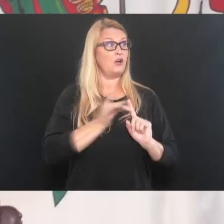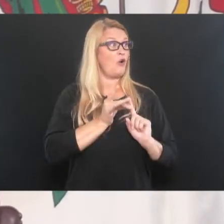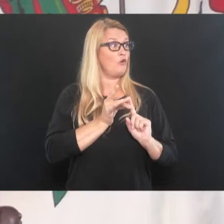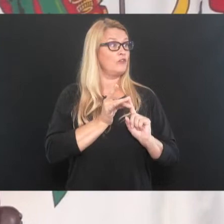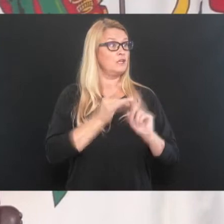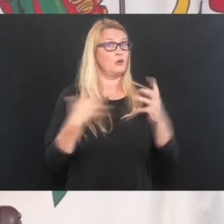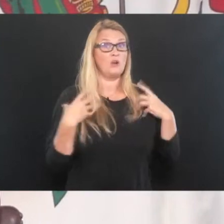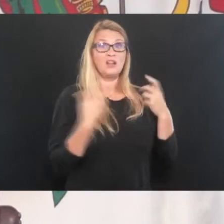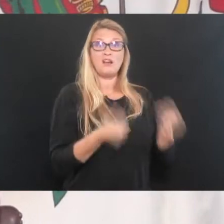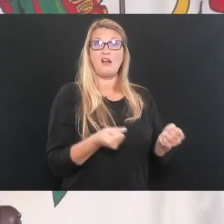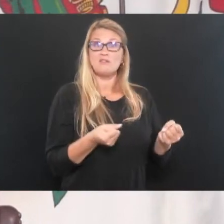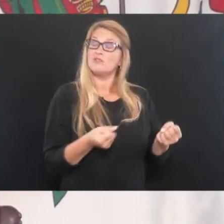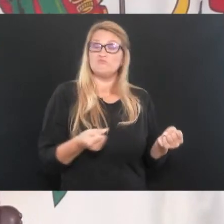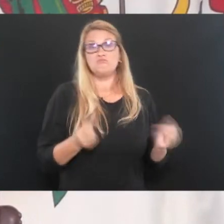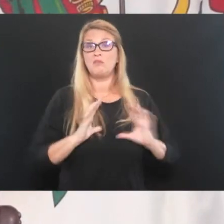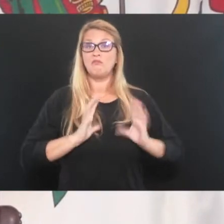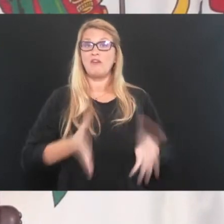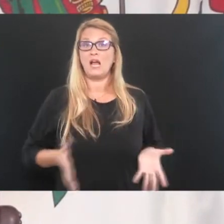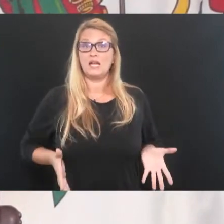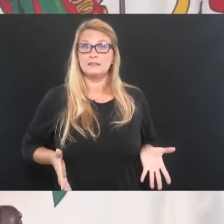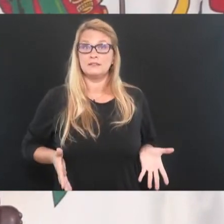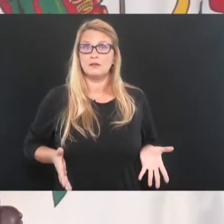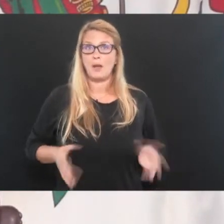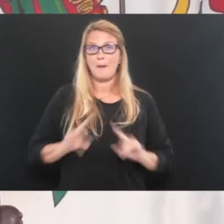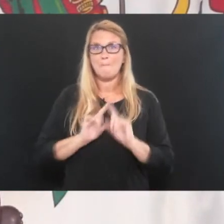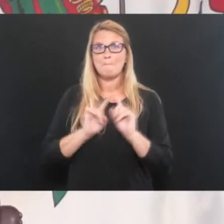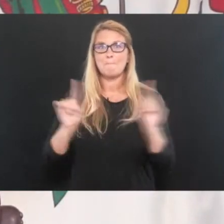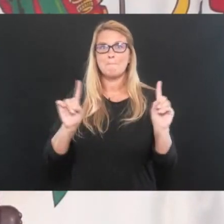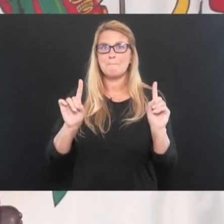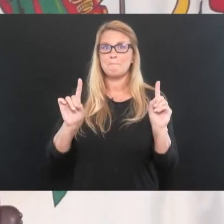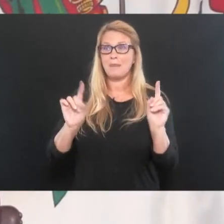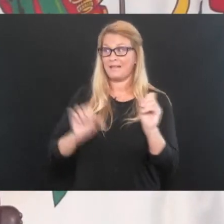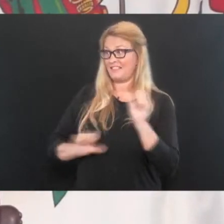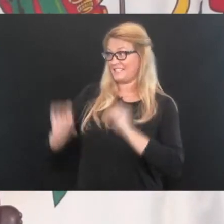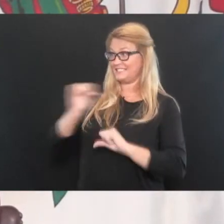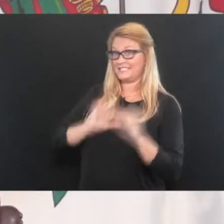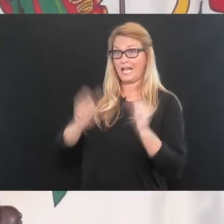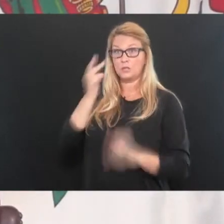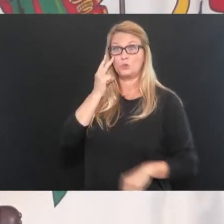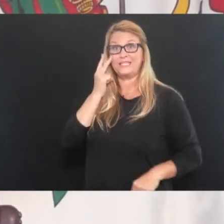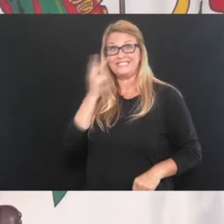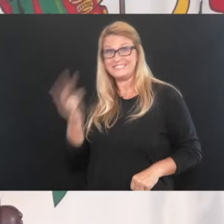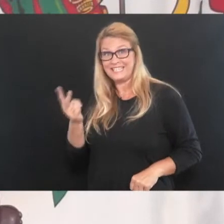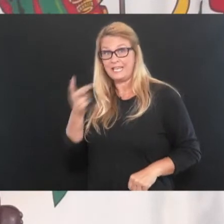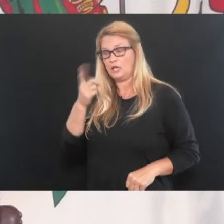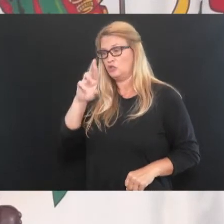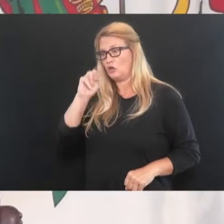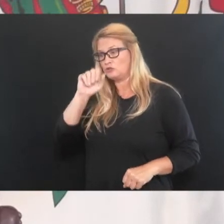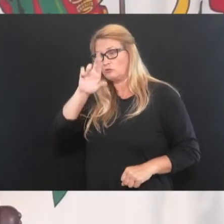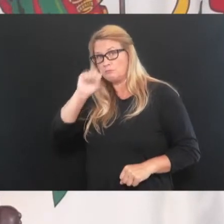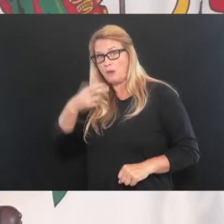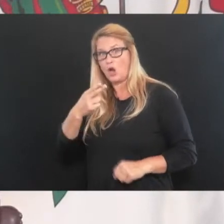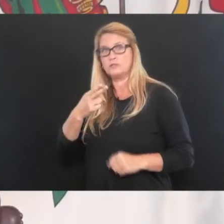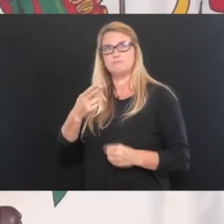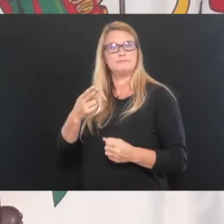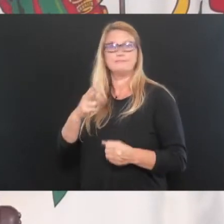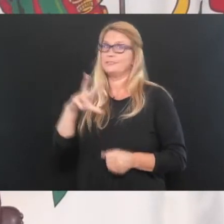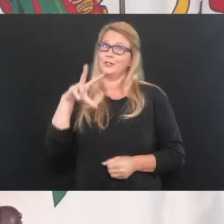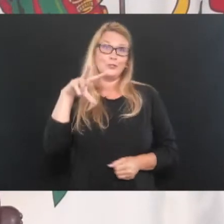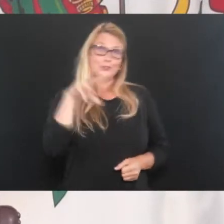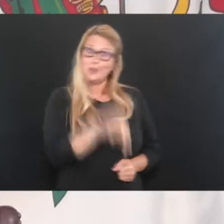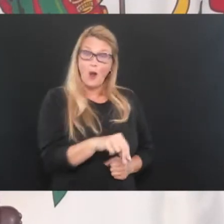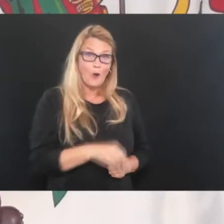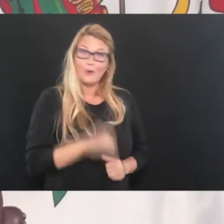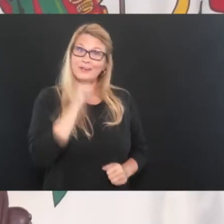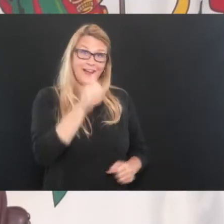I'm good to go. Well, the science that we have, that Dr. Marsh and everybody that we have says, no, you're not. You're